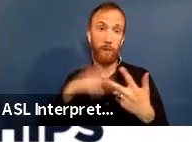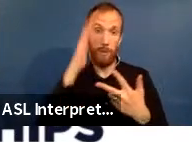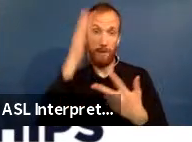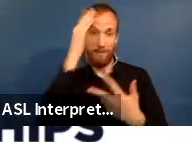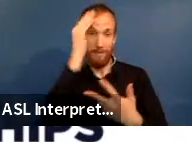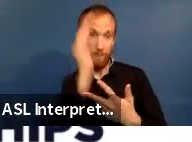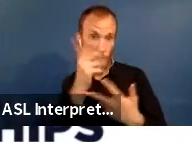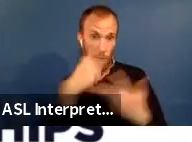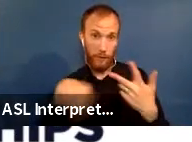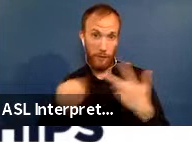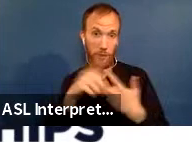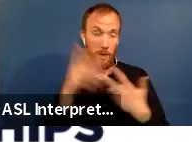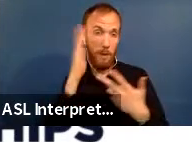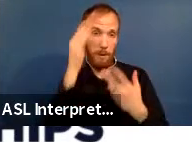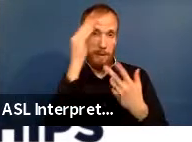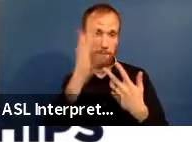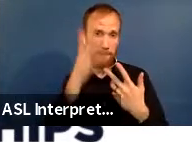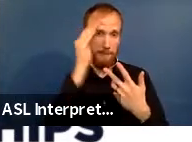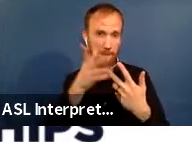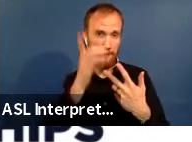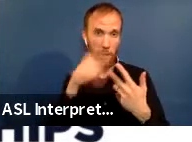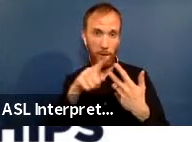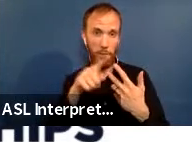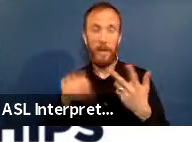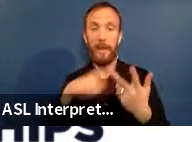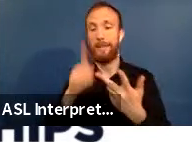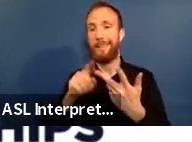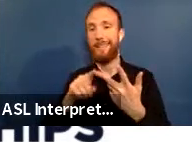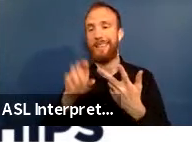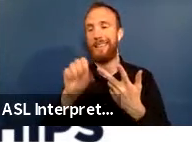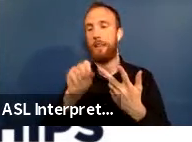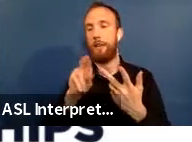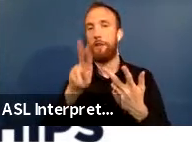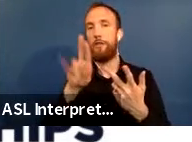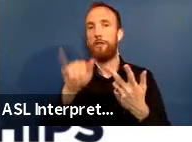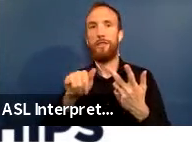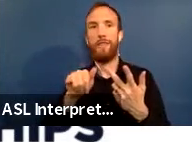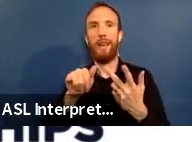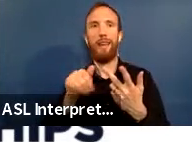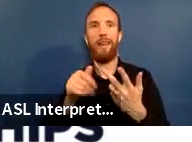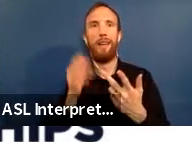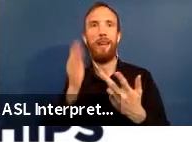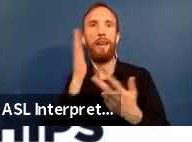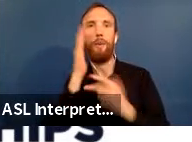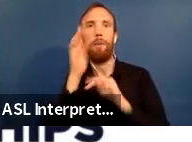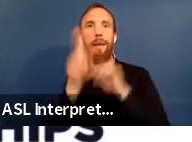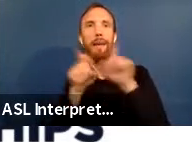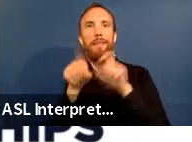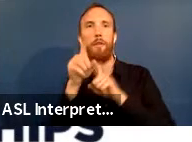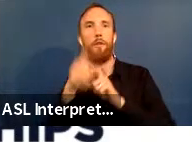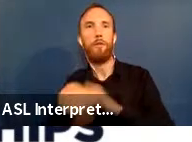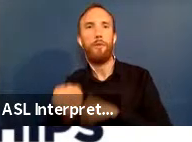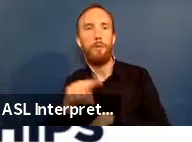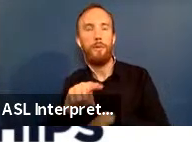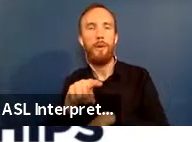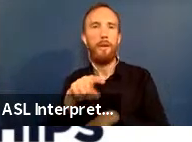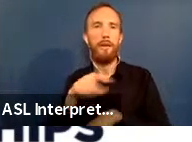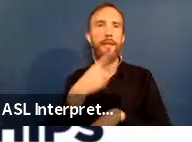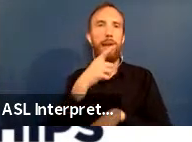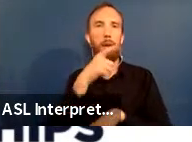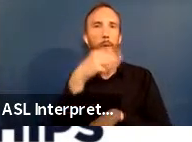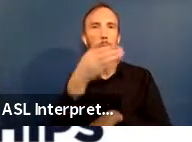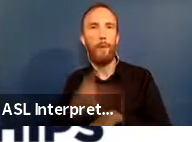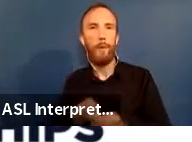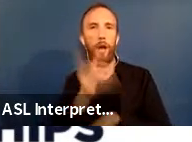survey, you'll have an opportunity to consult. And essentially, the survey will ask you a series of questions about who you are, where you live,